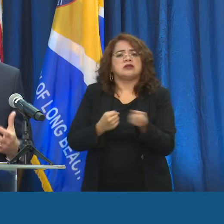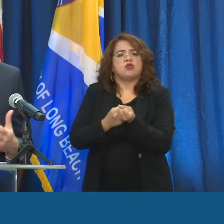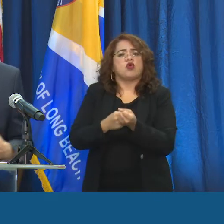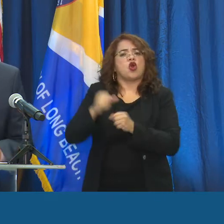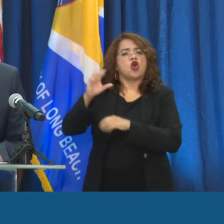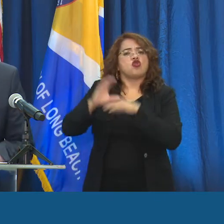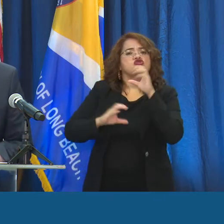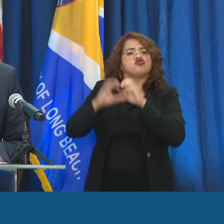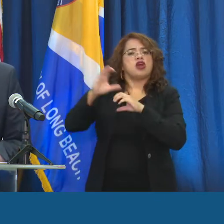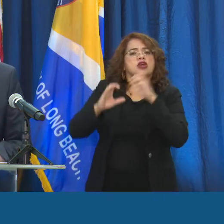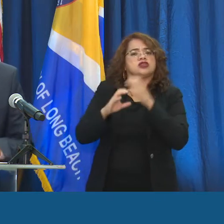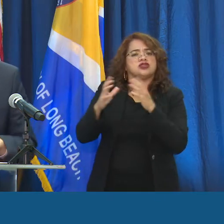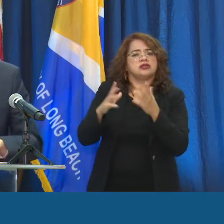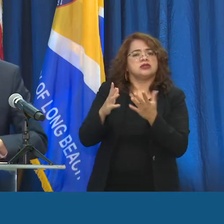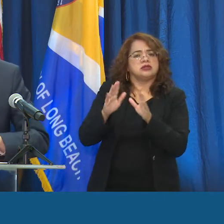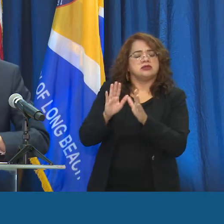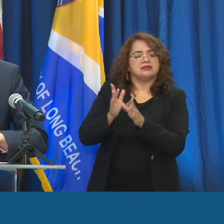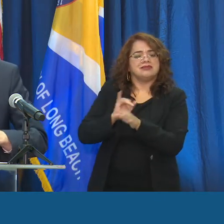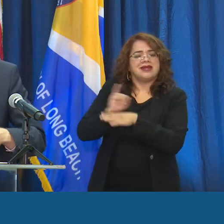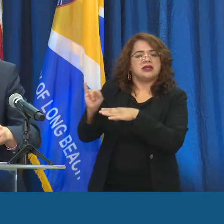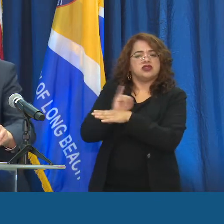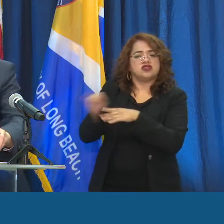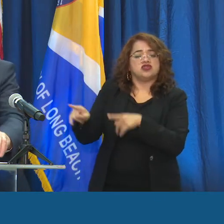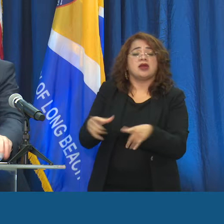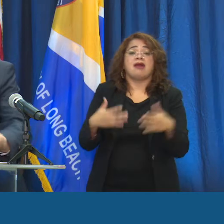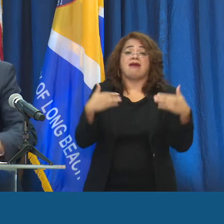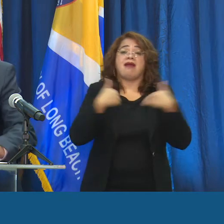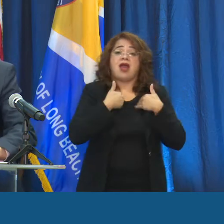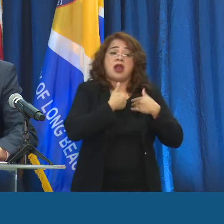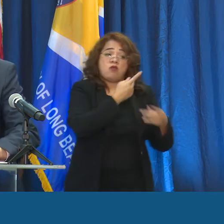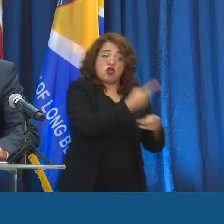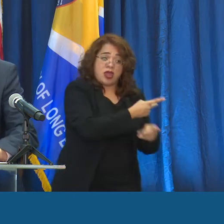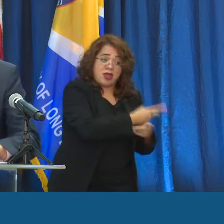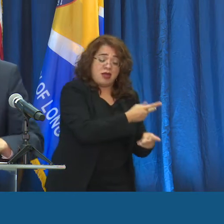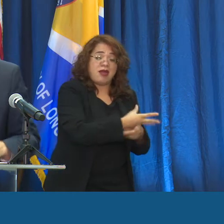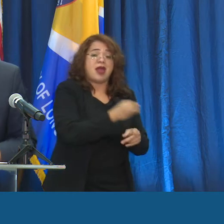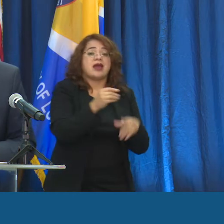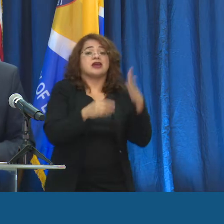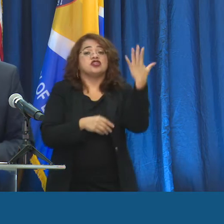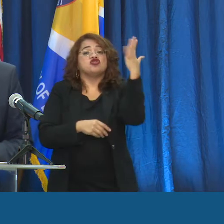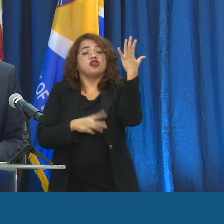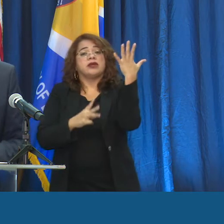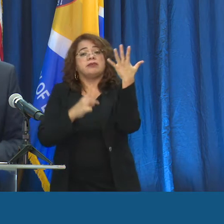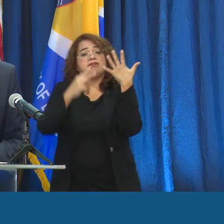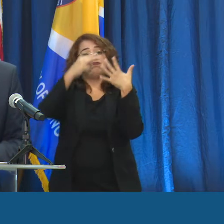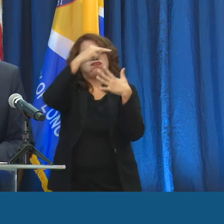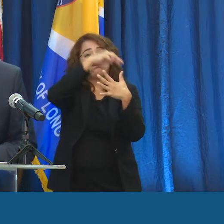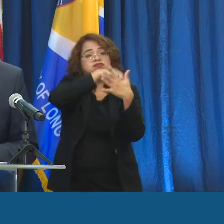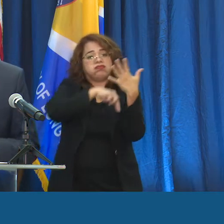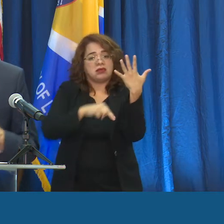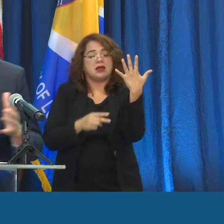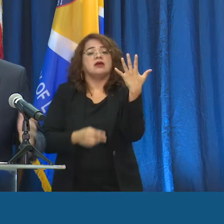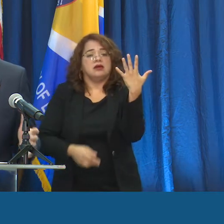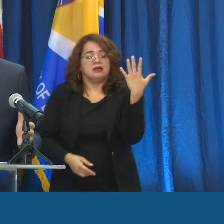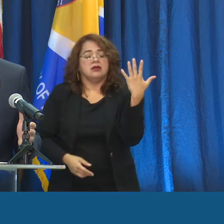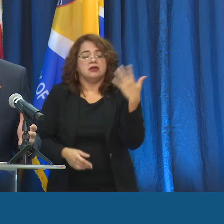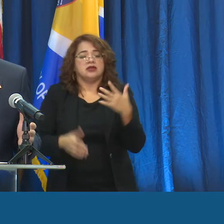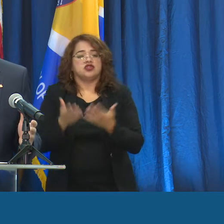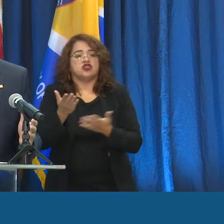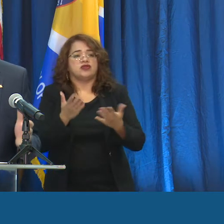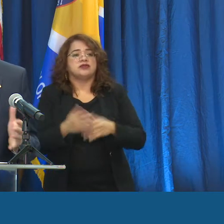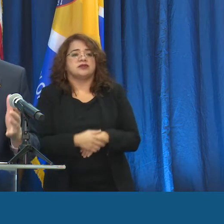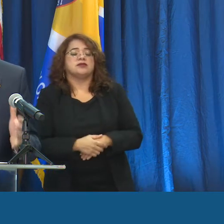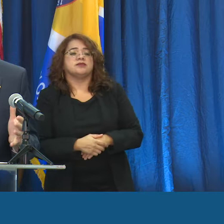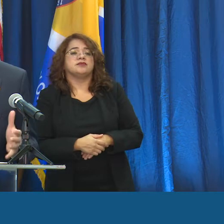and continuing our investment in animal care and in our tree trimming services. And so as we now turn to how are we going to